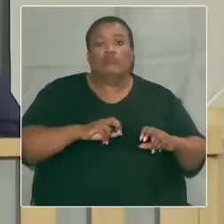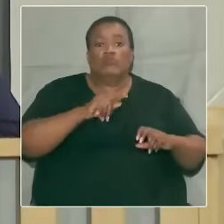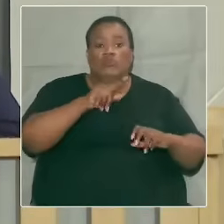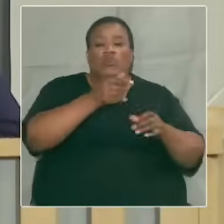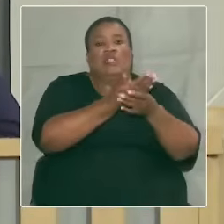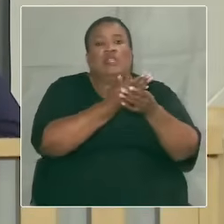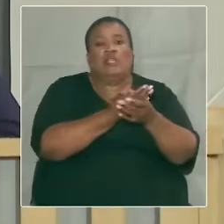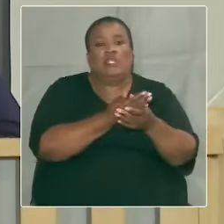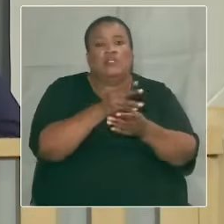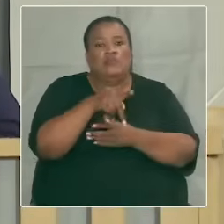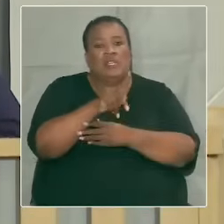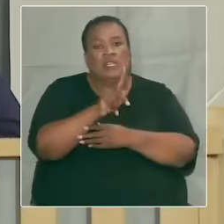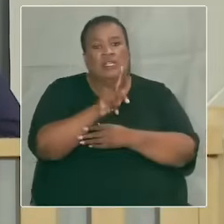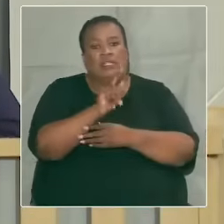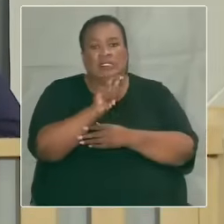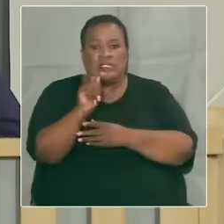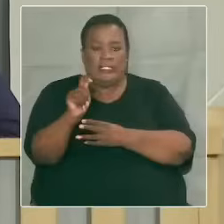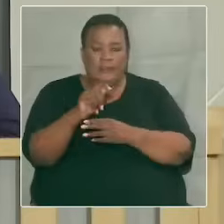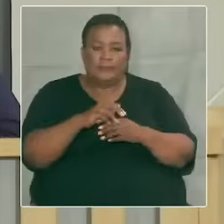The provincial government